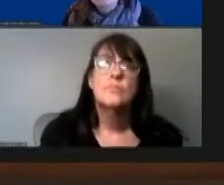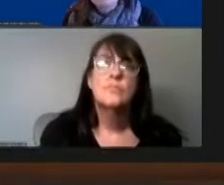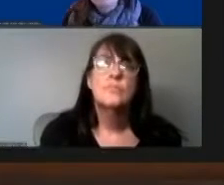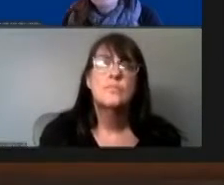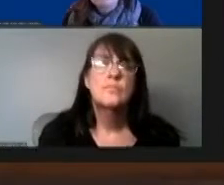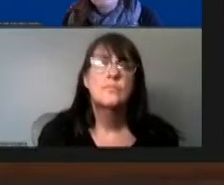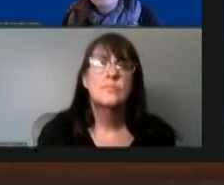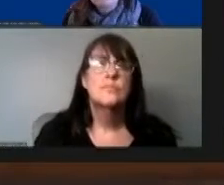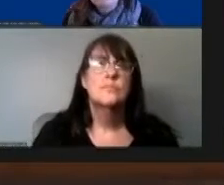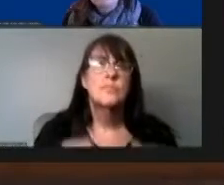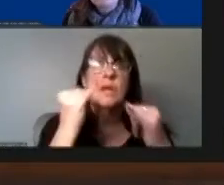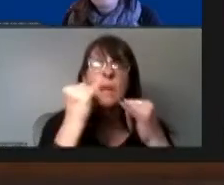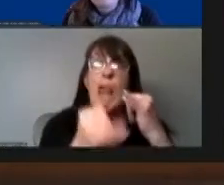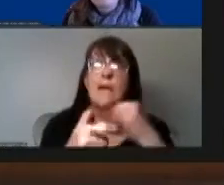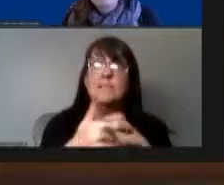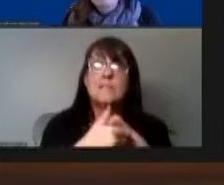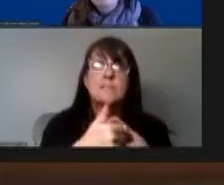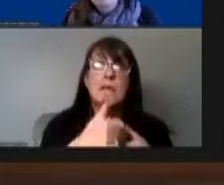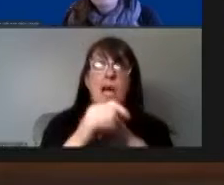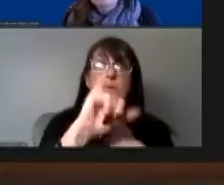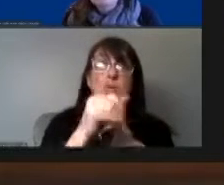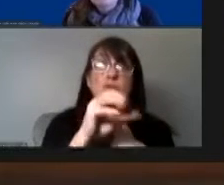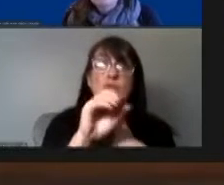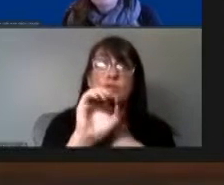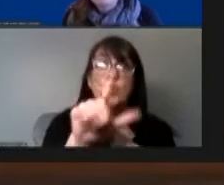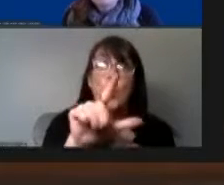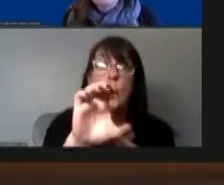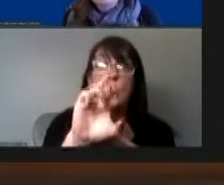Last time, Jules Crosby